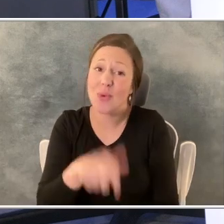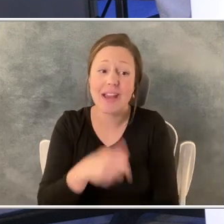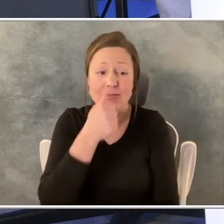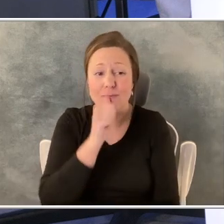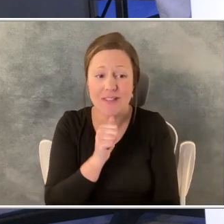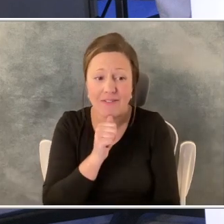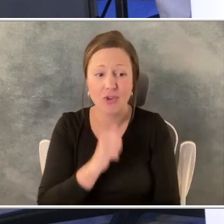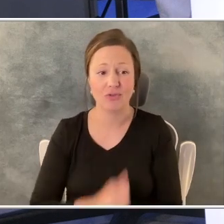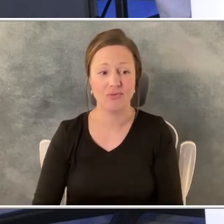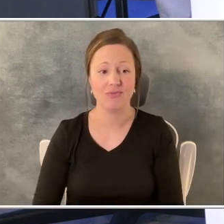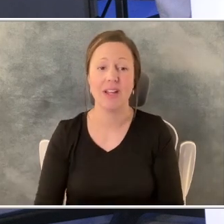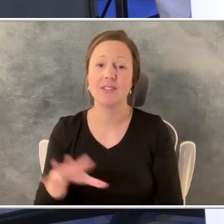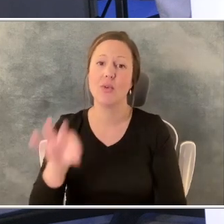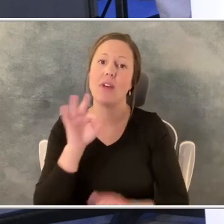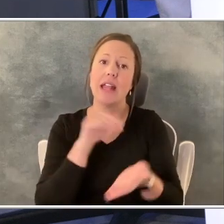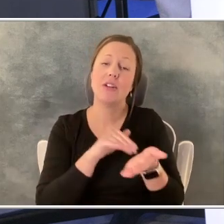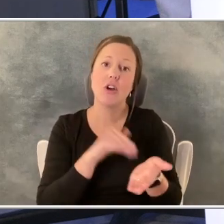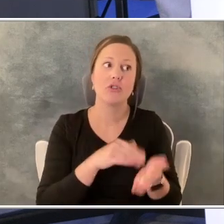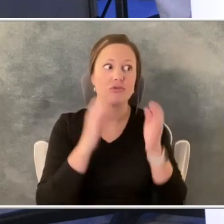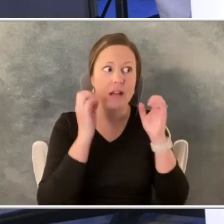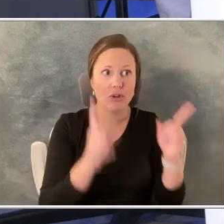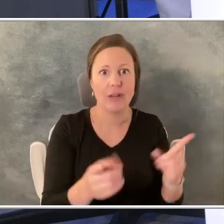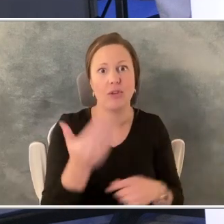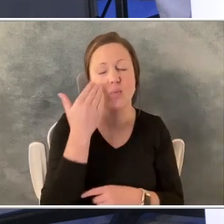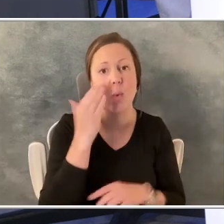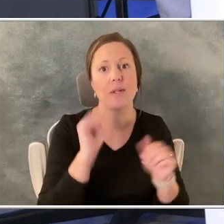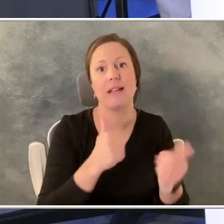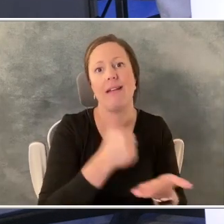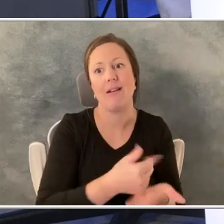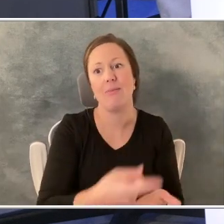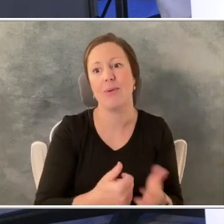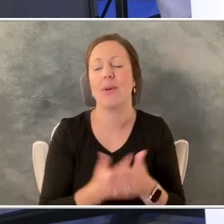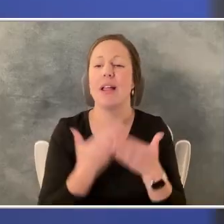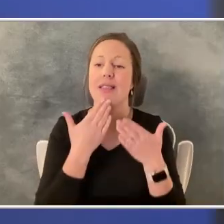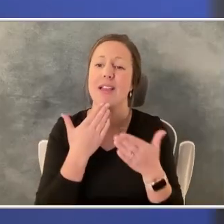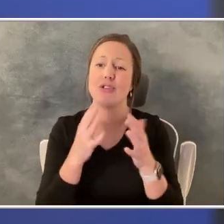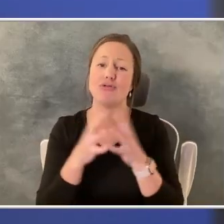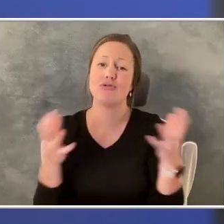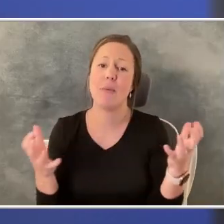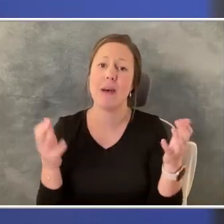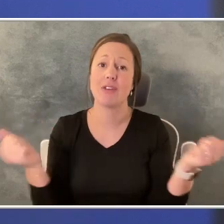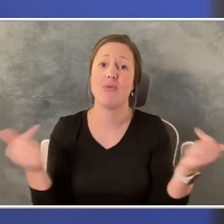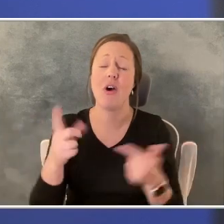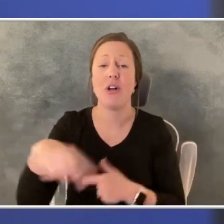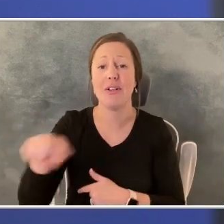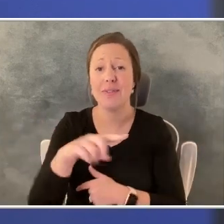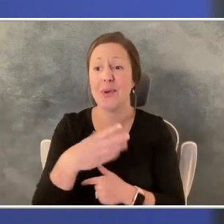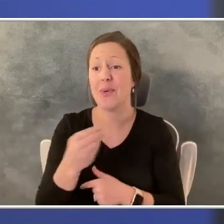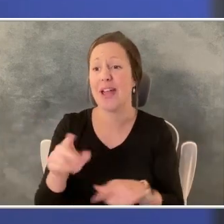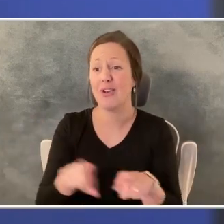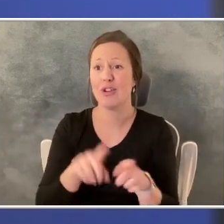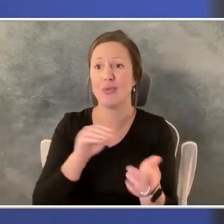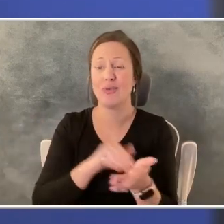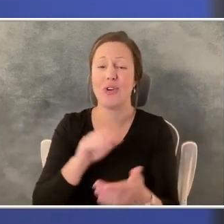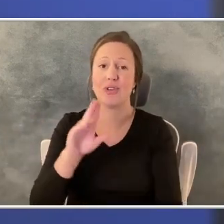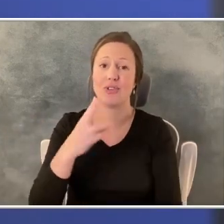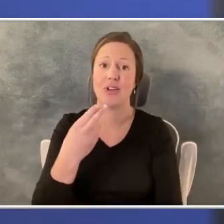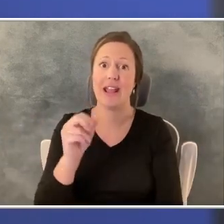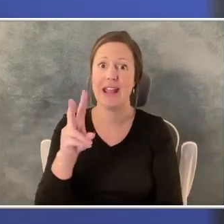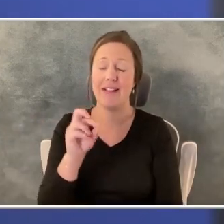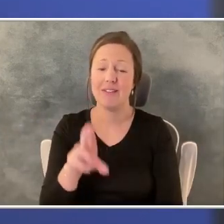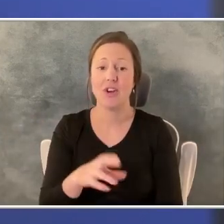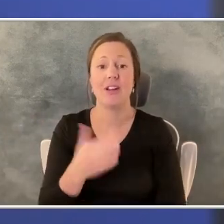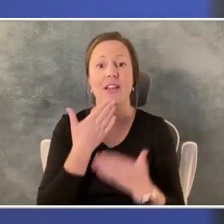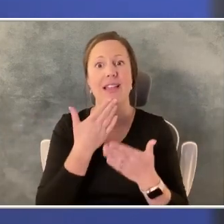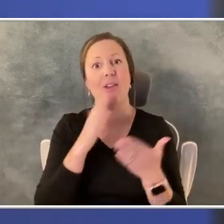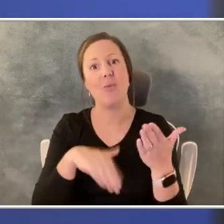clinician who's educated, who can help you through this journey. Thank you to all of our guests and our special guest, Dr. Haver, this morning. Thanks to all of you